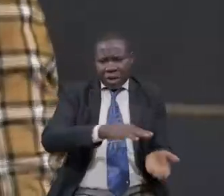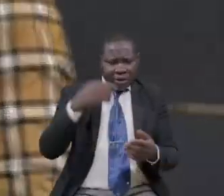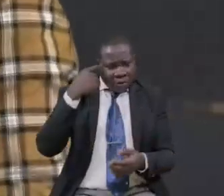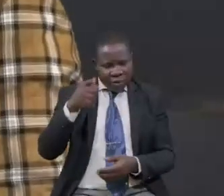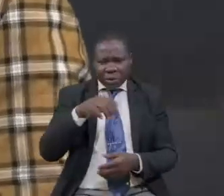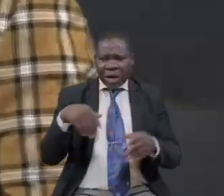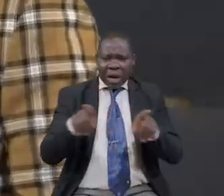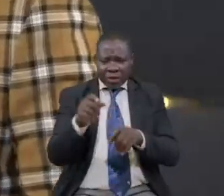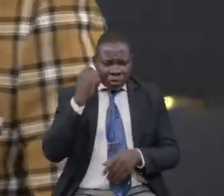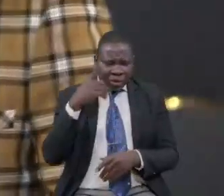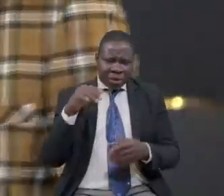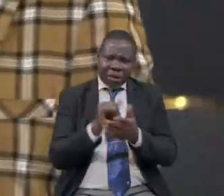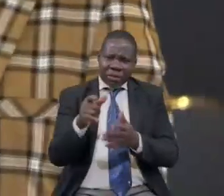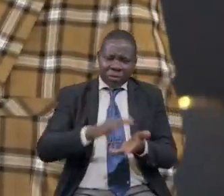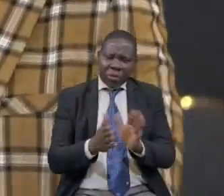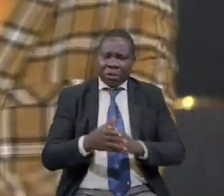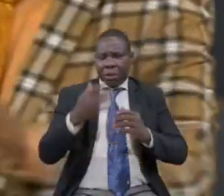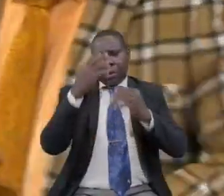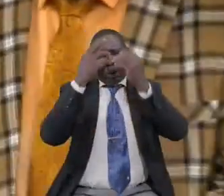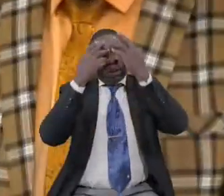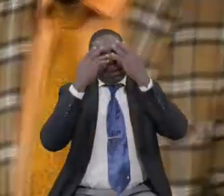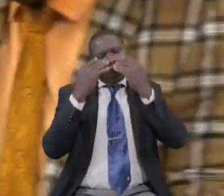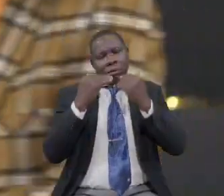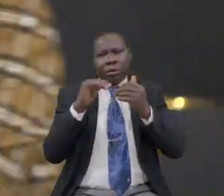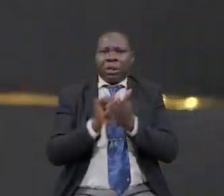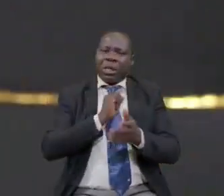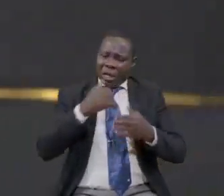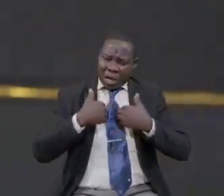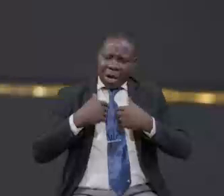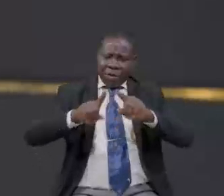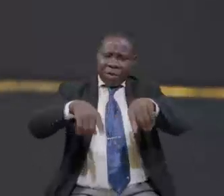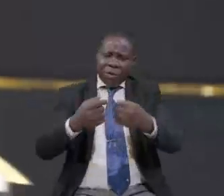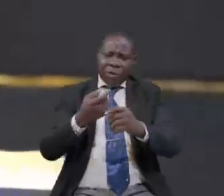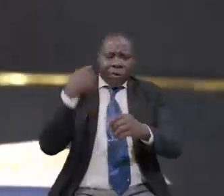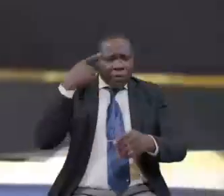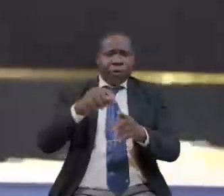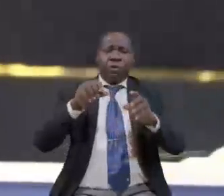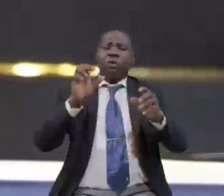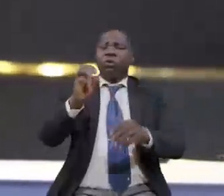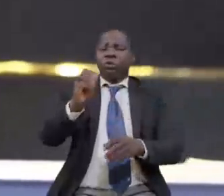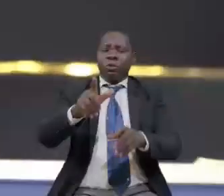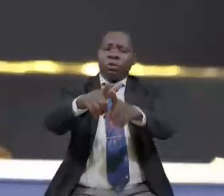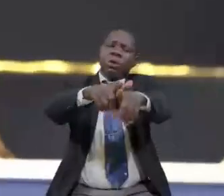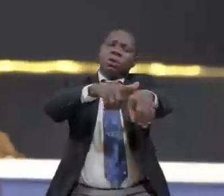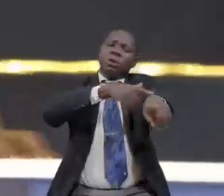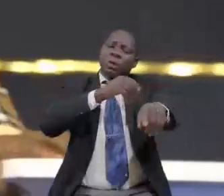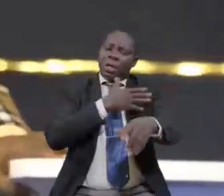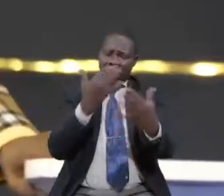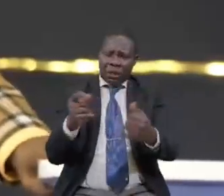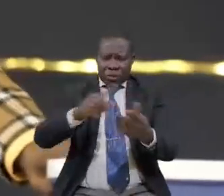an evil way for so long. And now you turn and you say, Lord, I plead, I